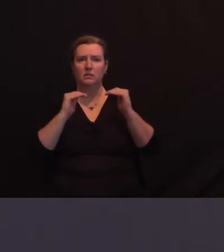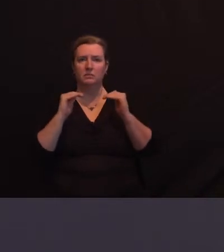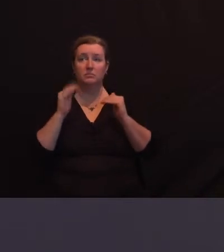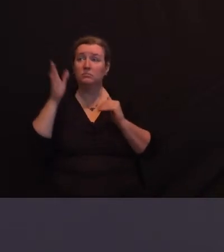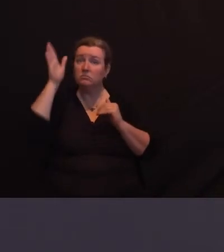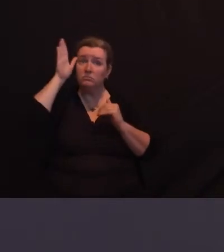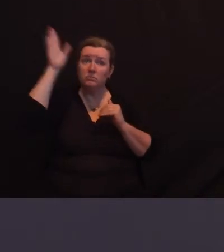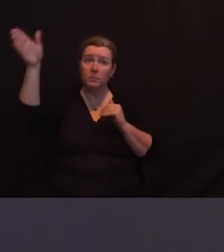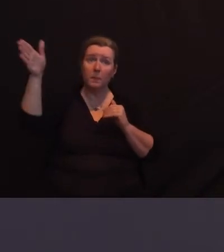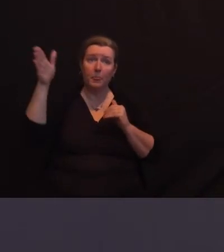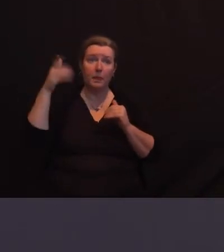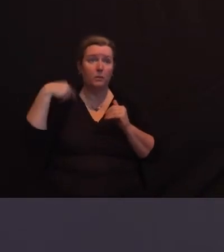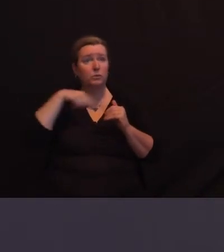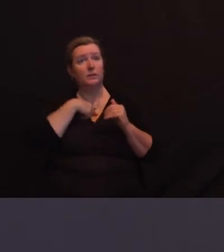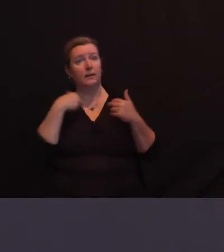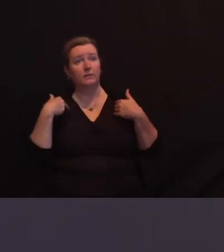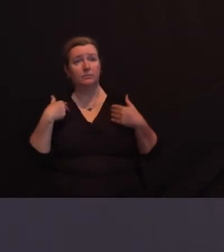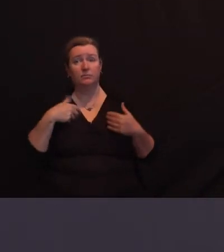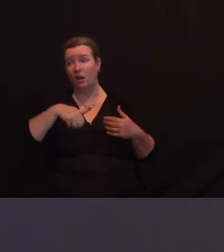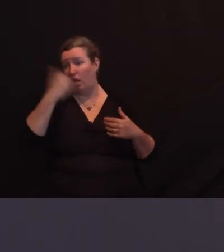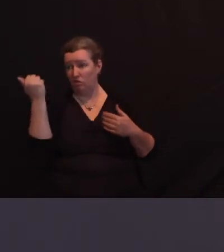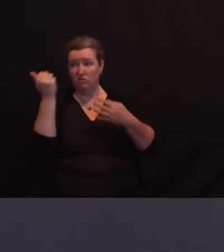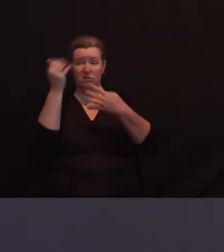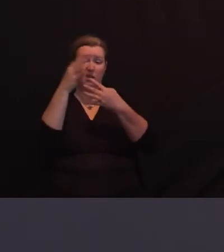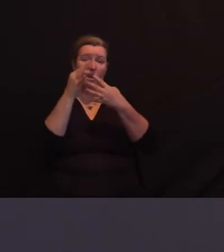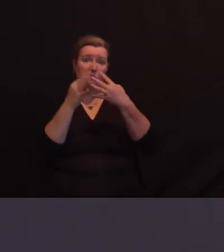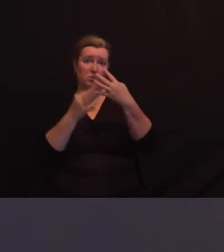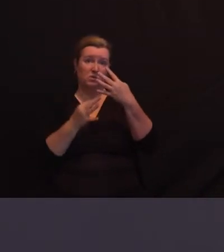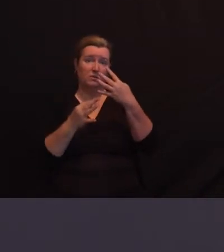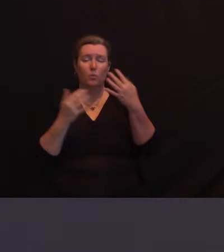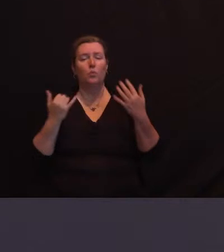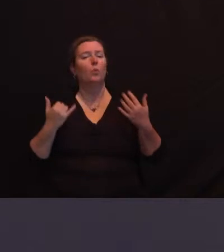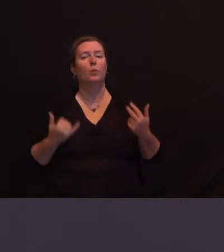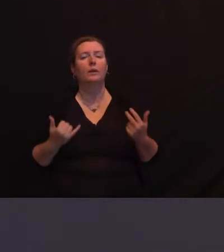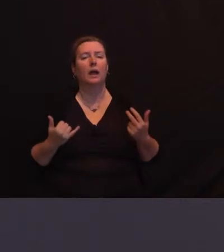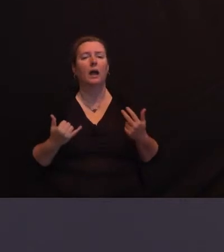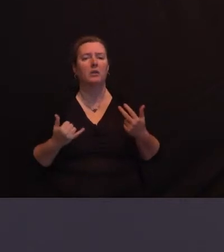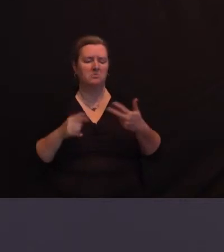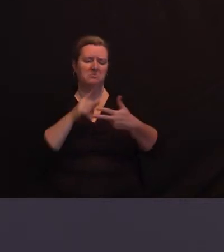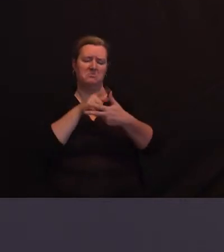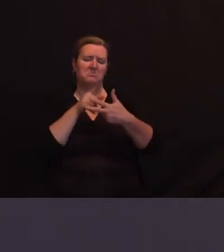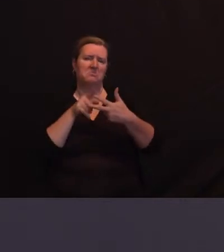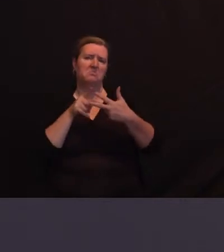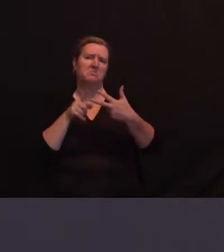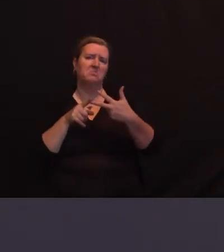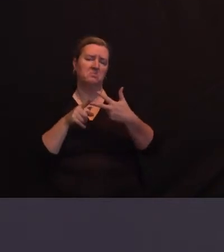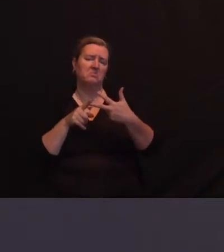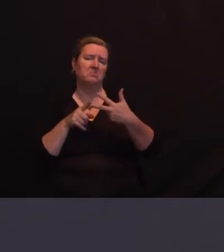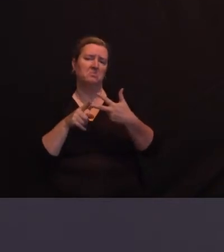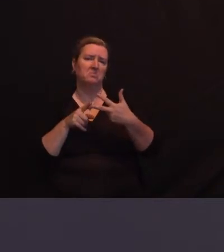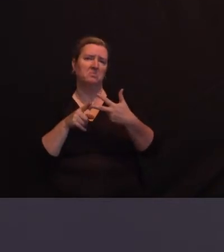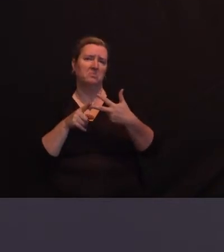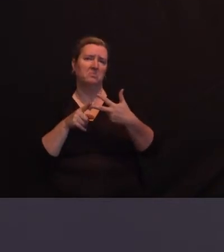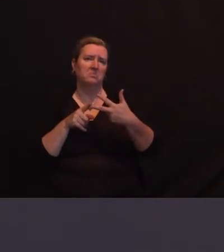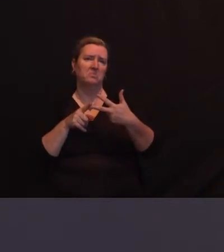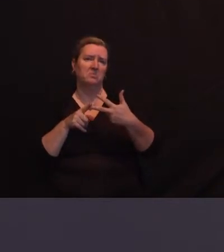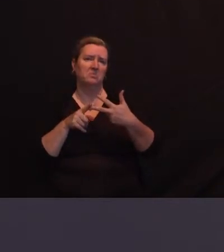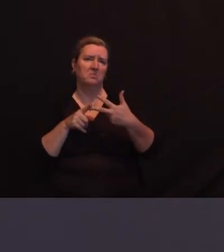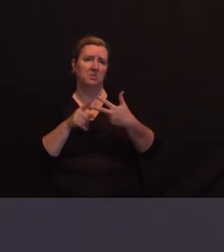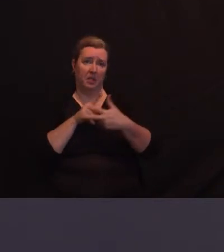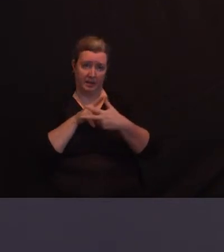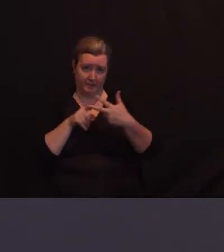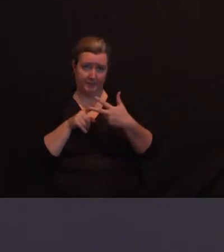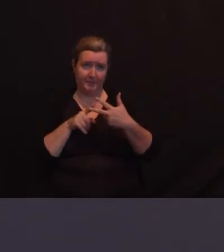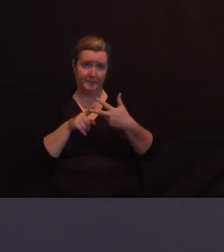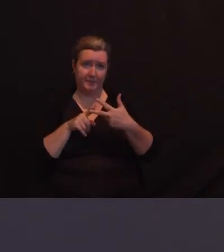take? Yes, but we think that's the right mix that gets us to that point I mentioned a minute ago to Mary Ann, that both keeps people safe,